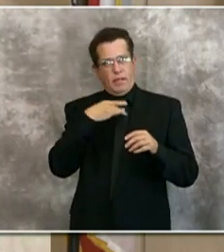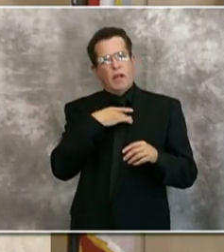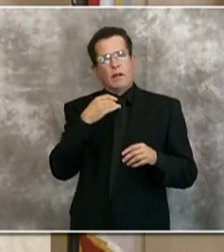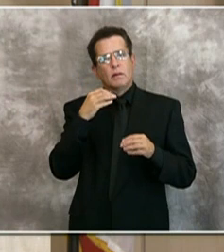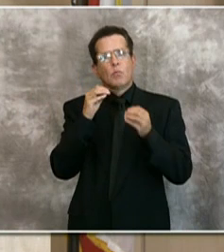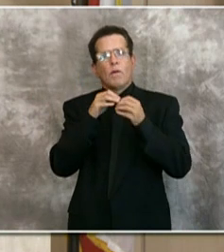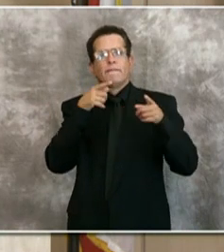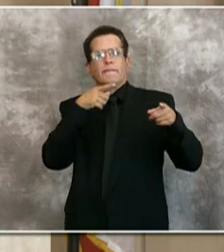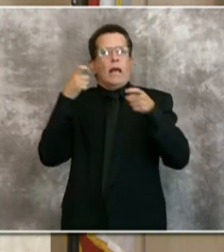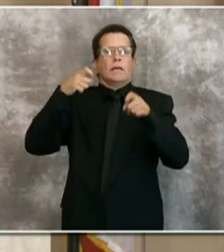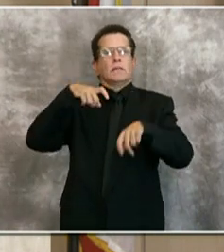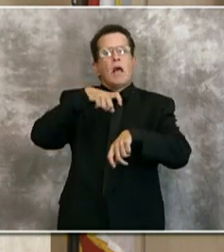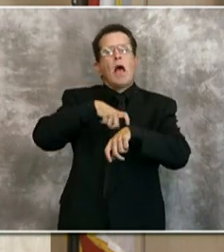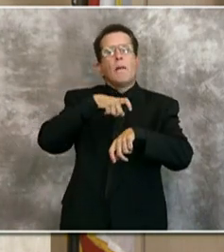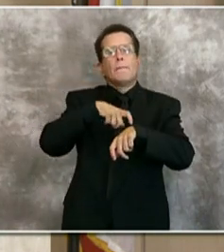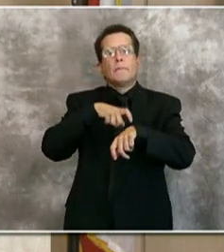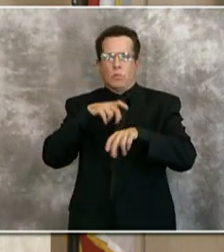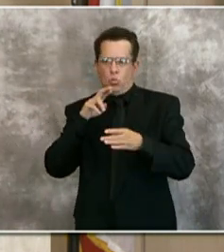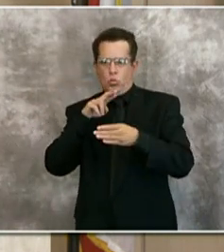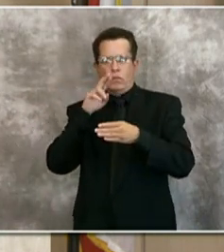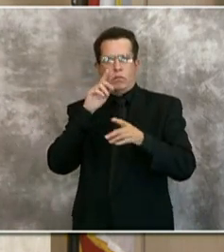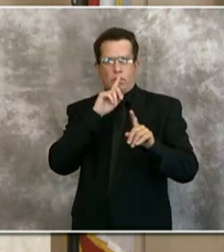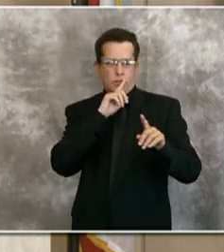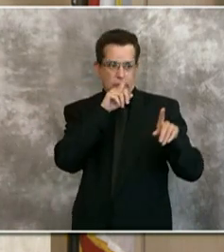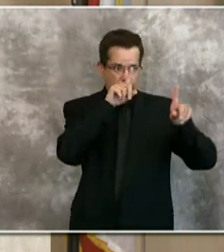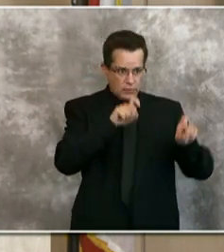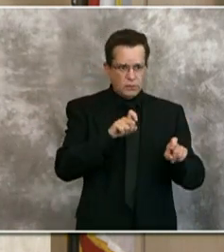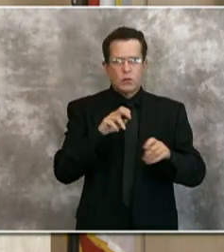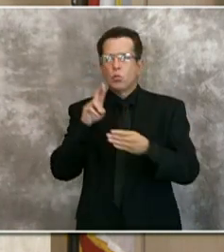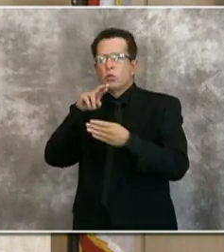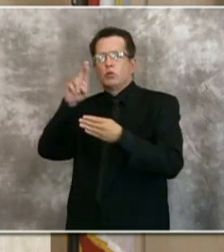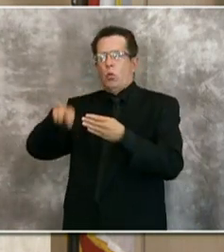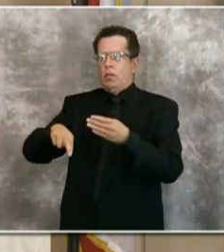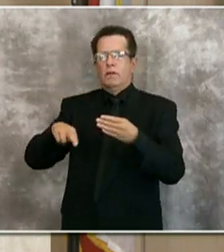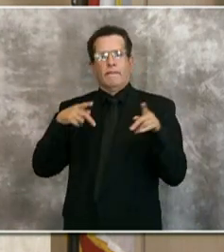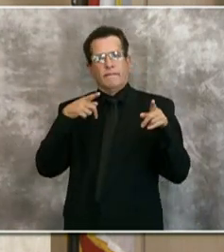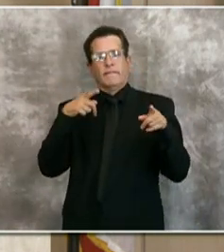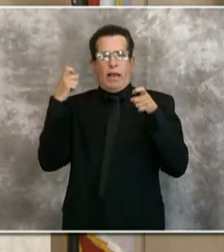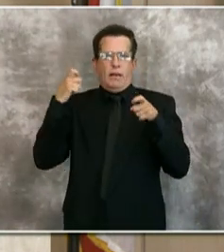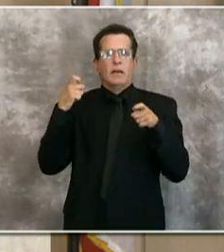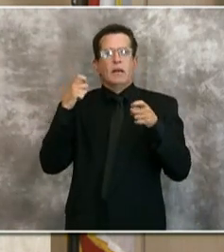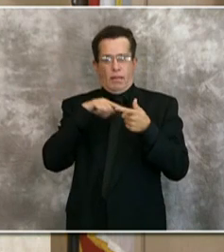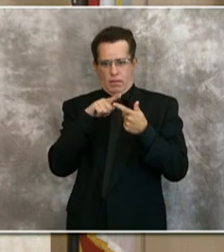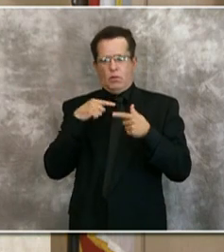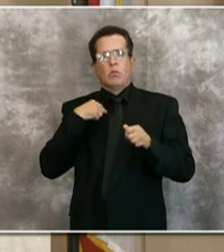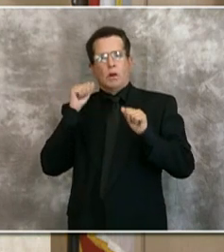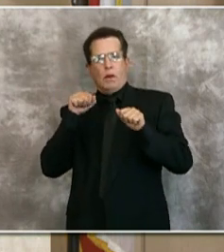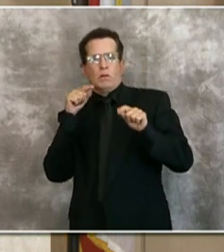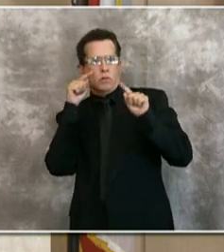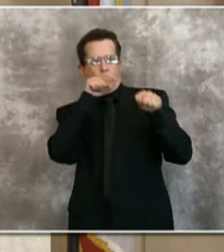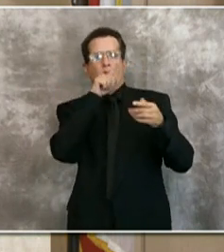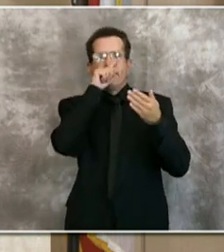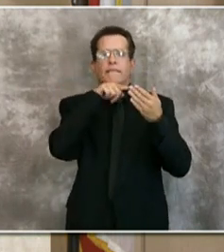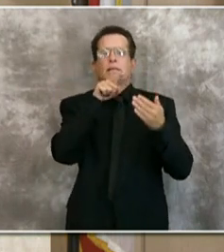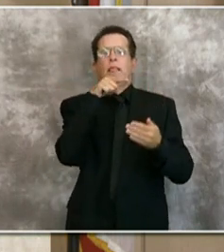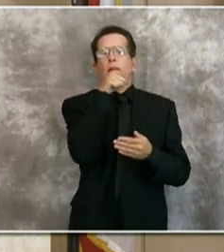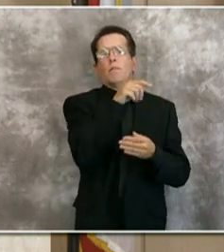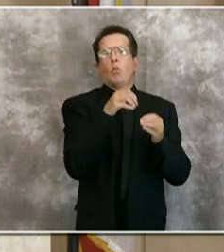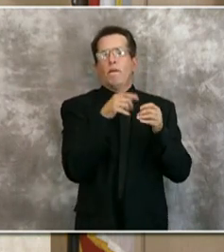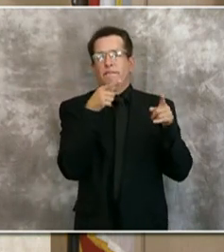turnaround time that gives a result quickly, that then allows us to be able to investigate quickly, to